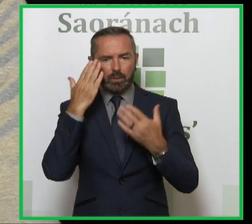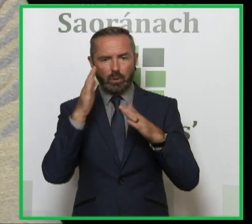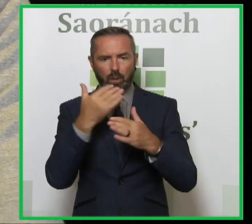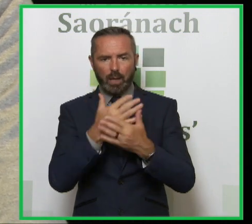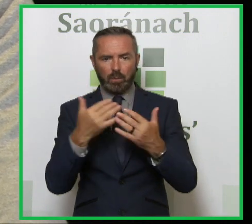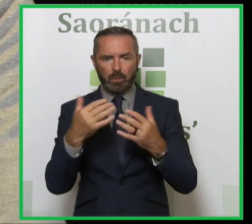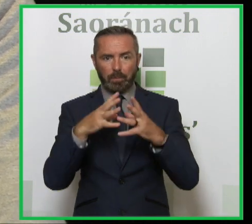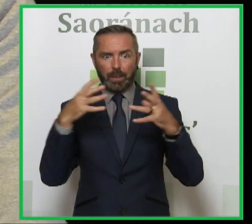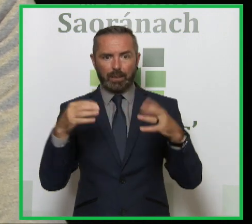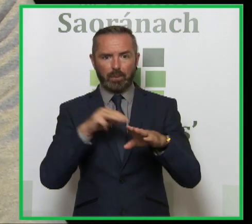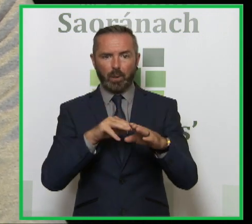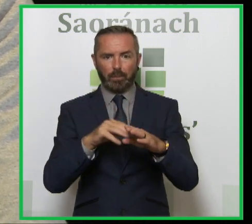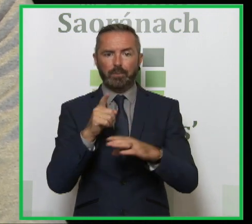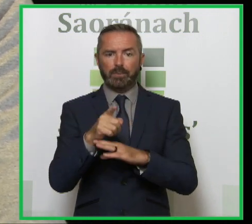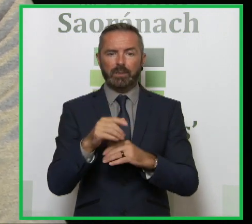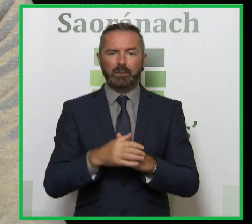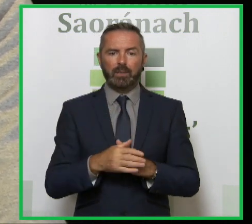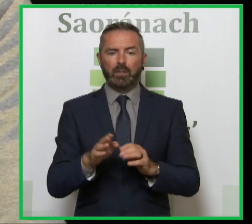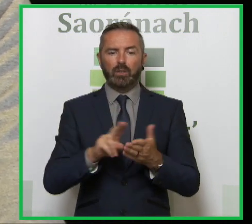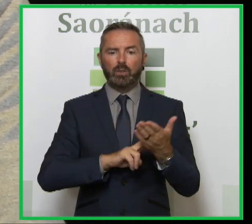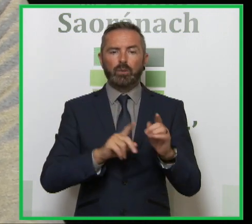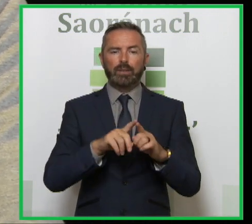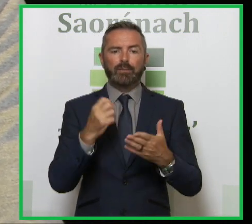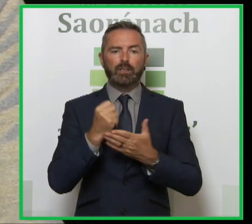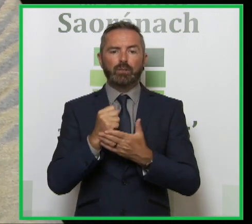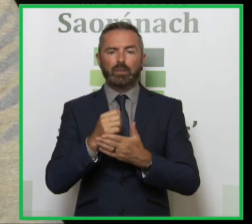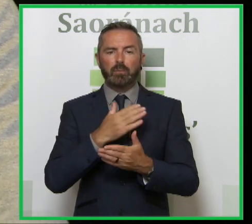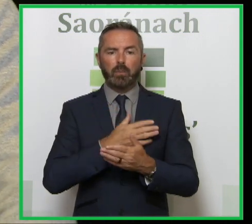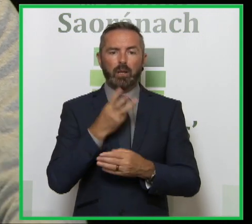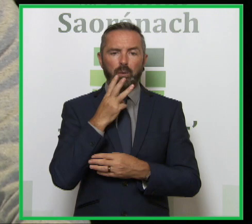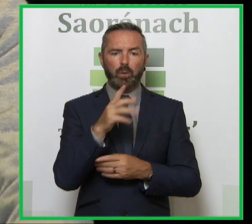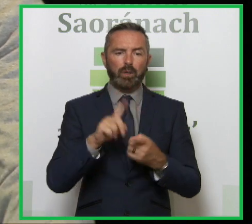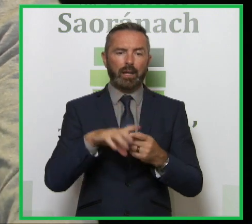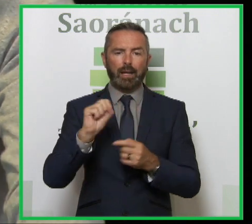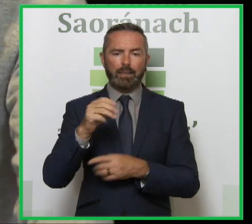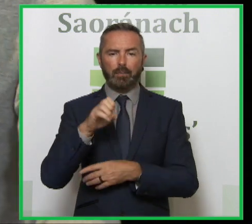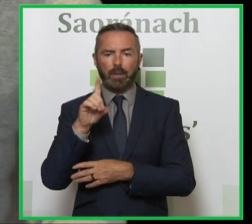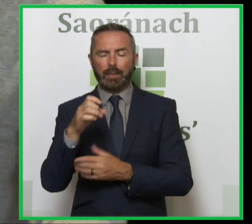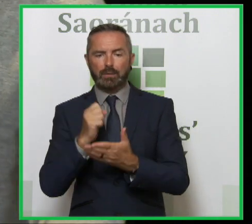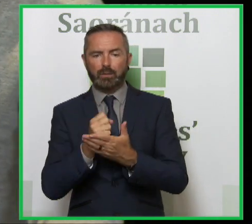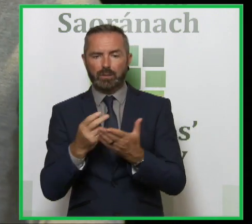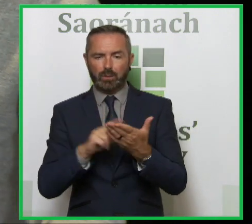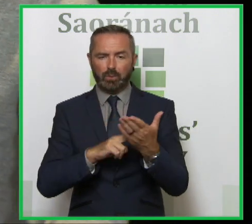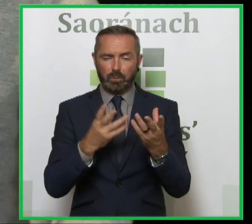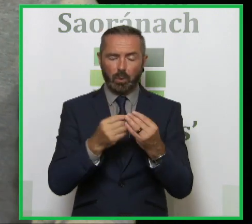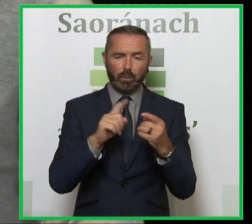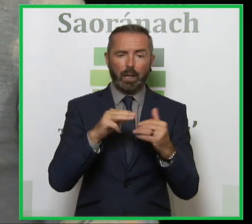school-aged children, the SPAD study, and the My Word survey, for instance.